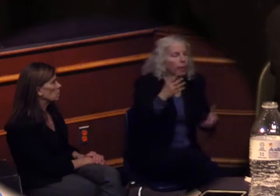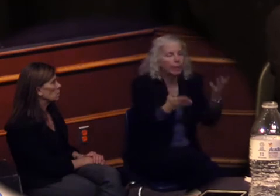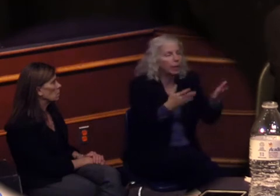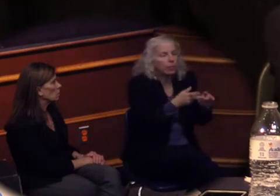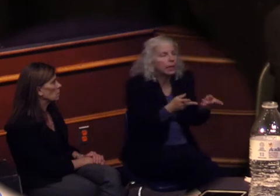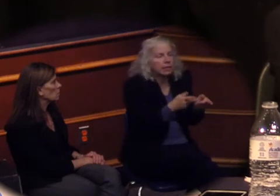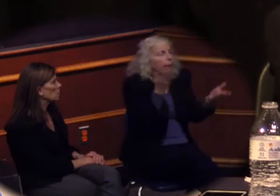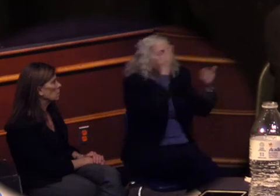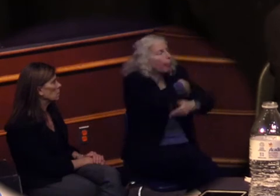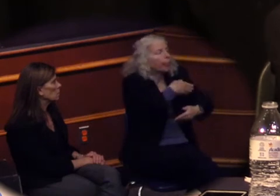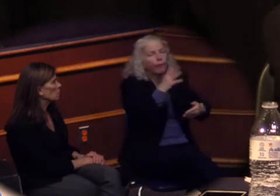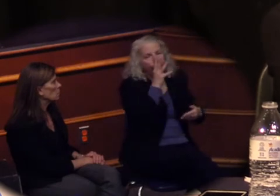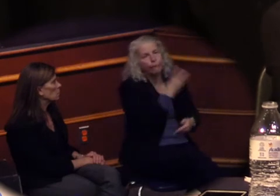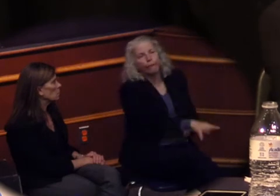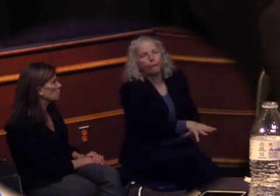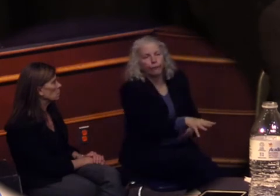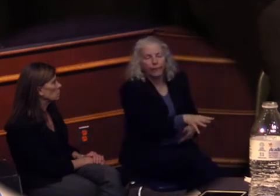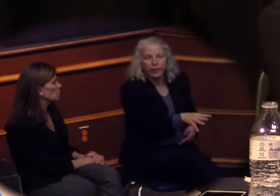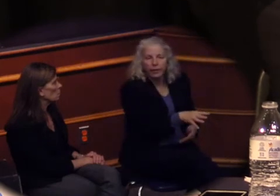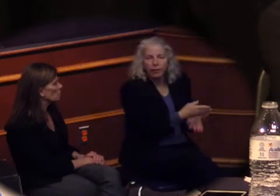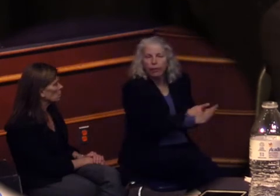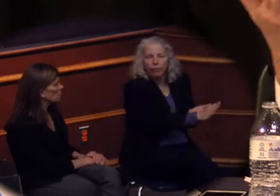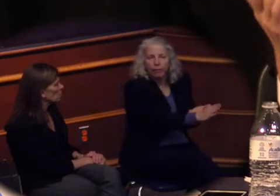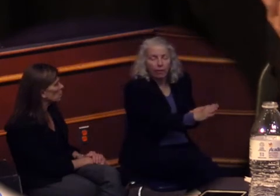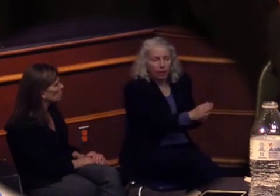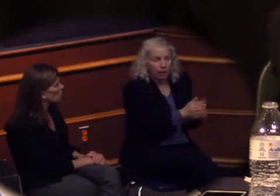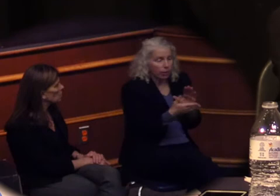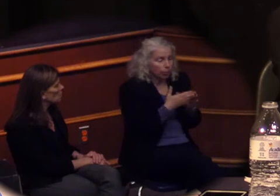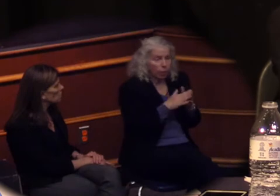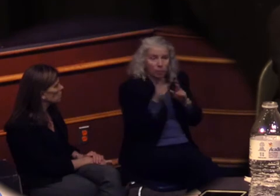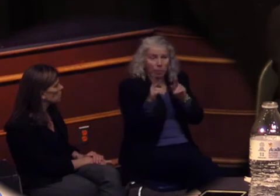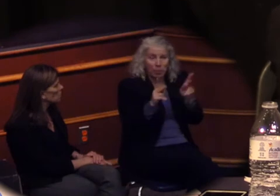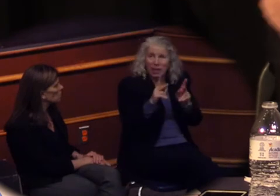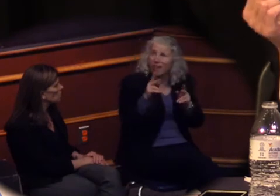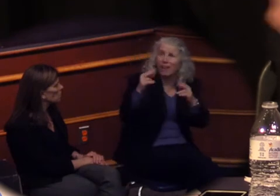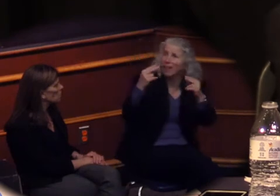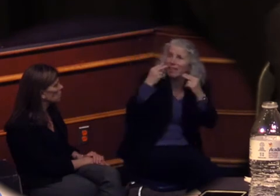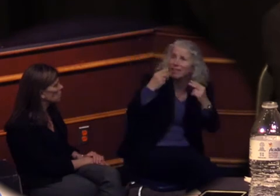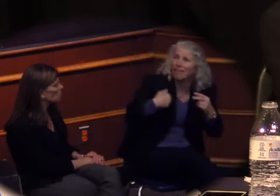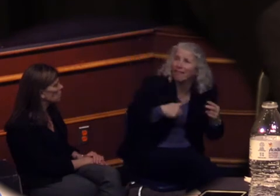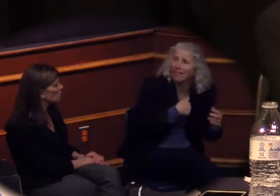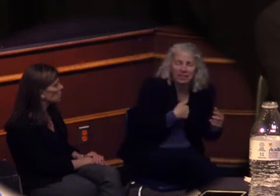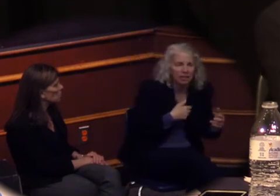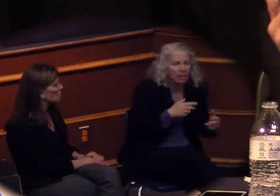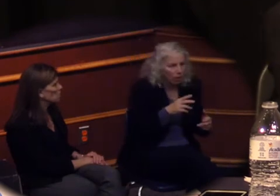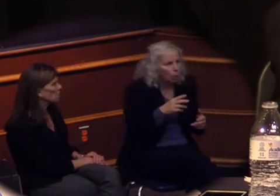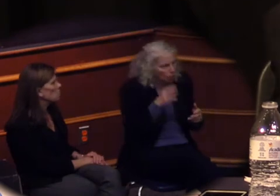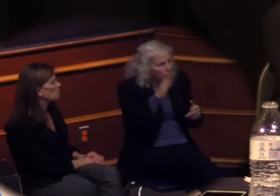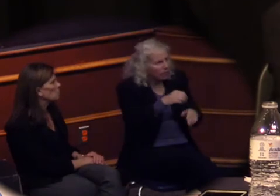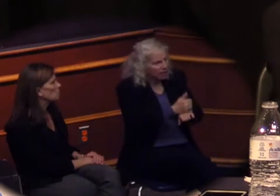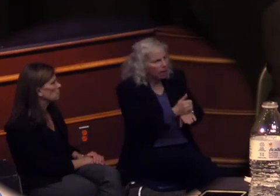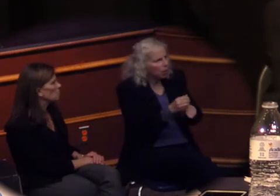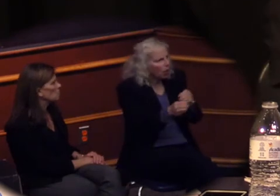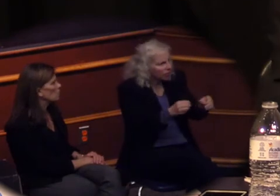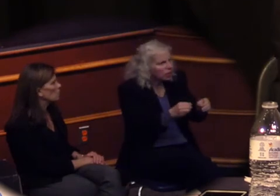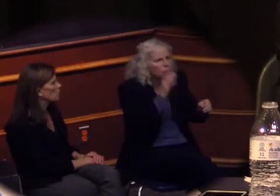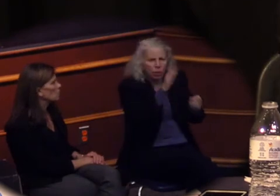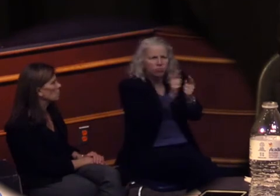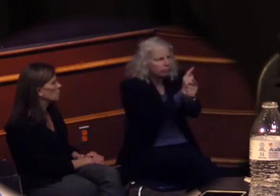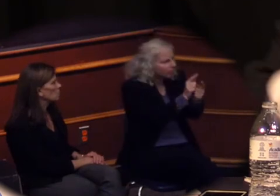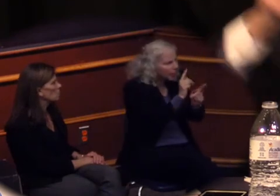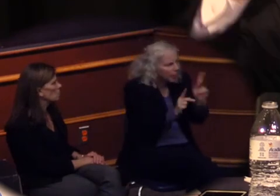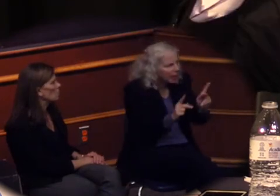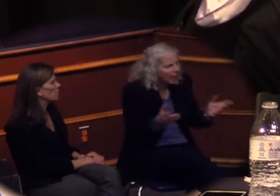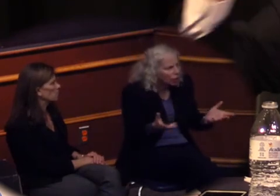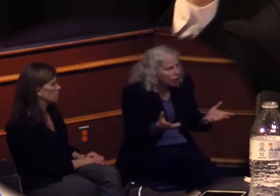community that thinks that no one pays attention to them. And we would bring the office out here, and we would meet with people. But even